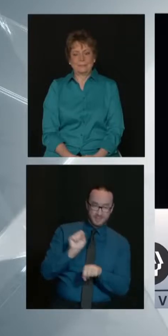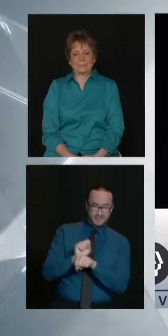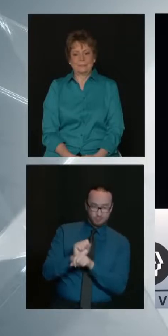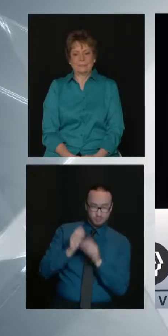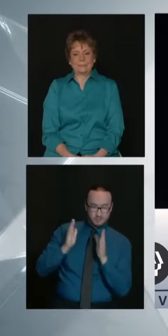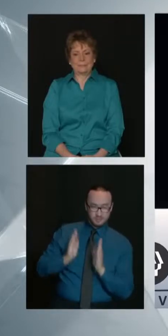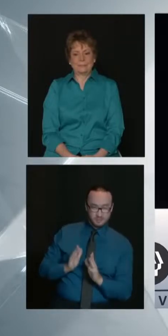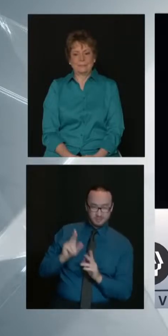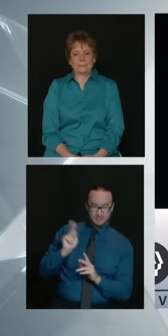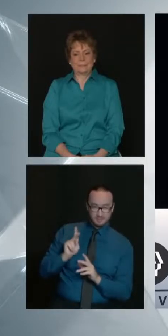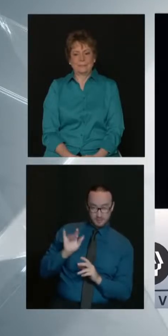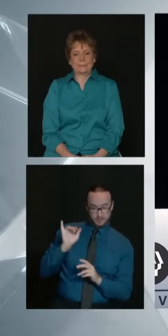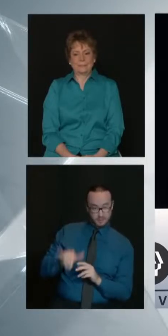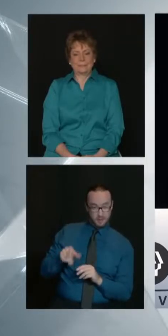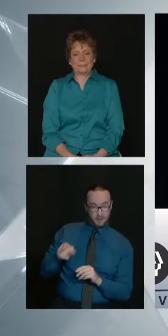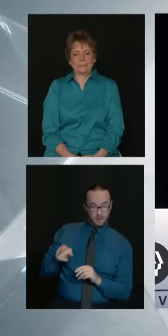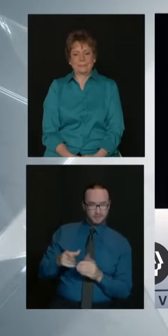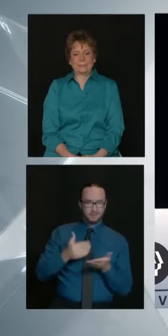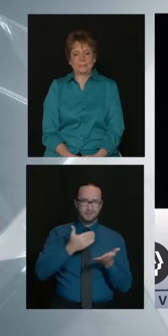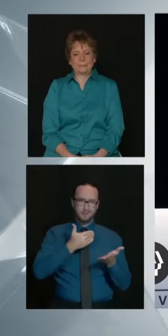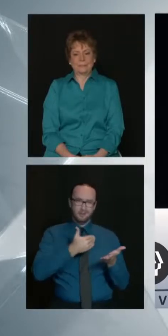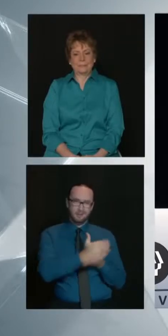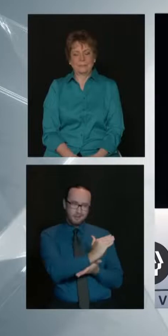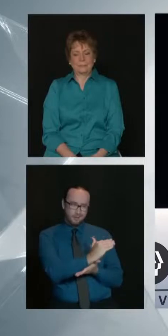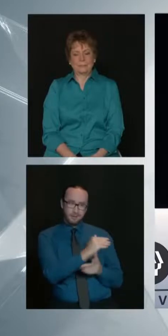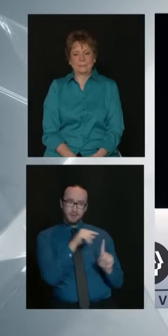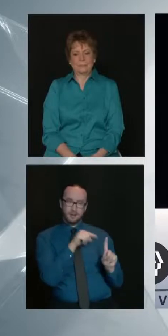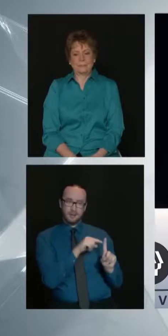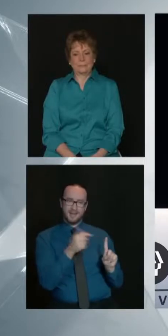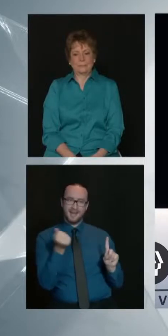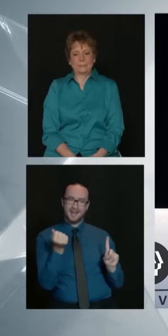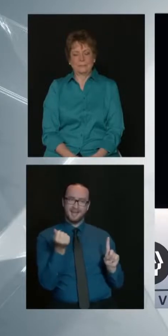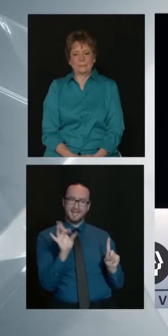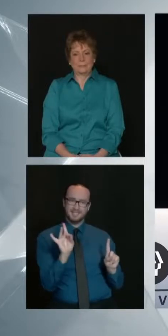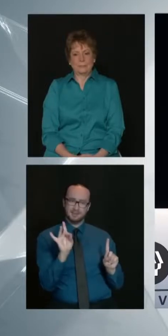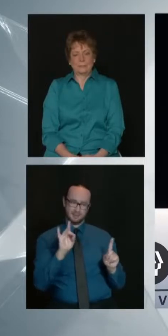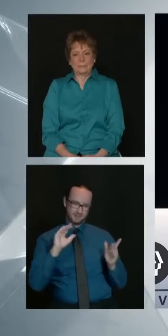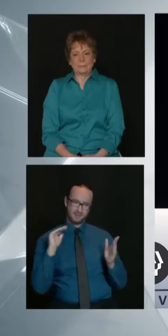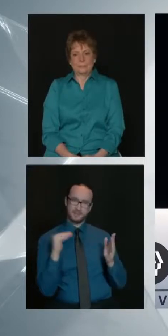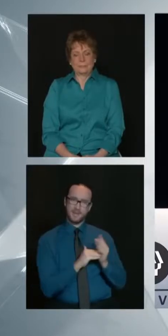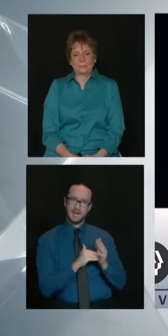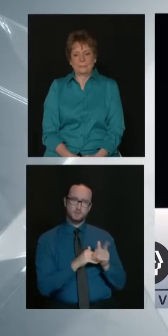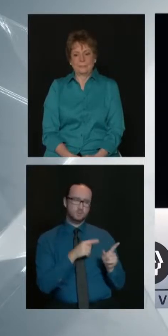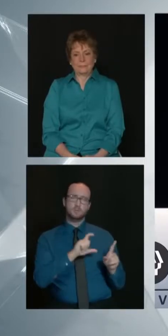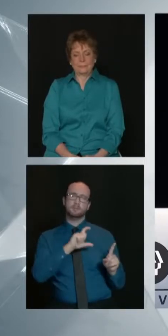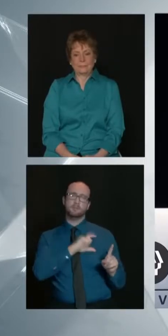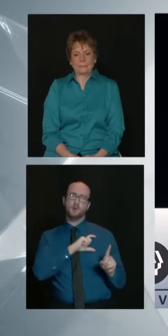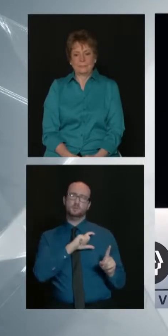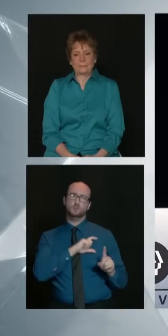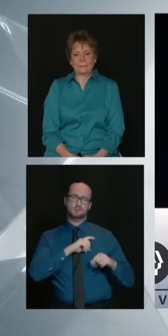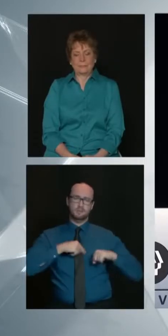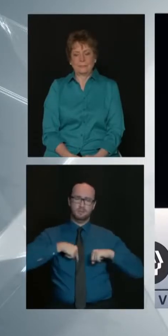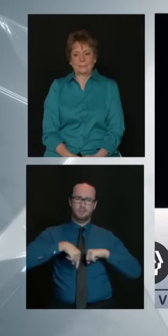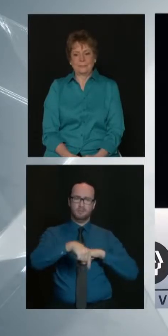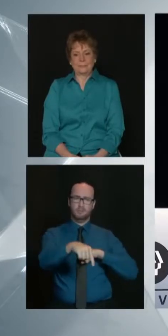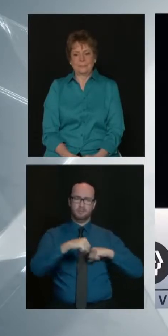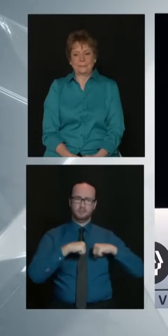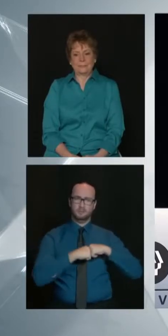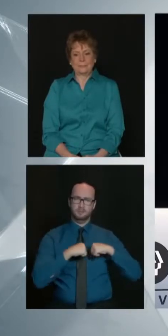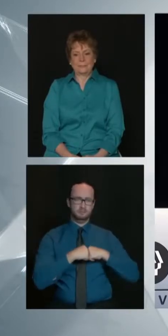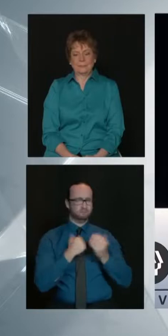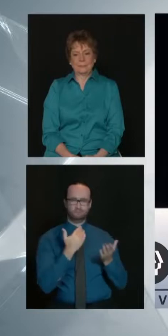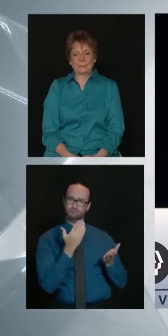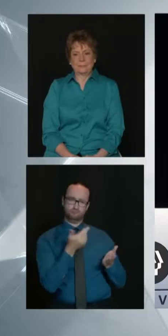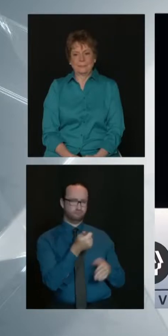hiring 18,000 more Border Patrol agents. Marc Kelly said no to 18,000 more Border